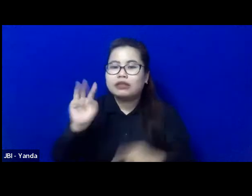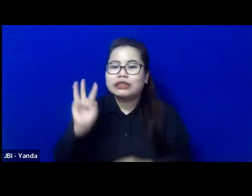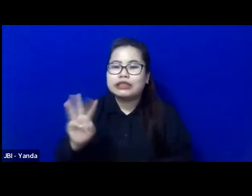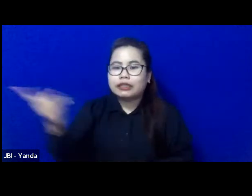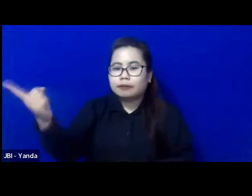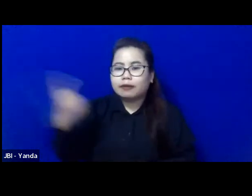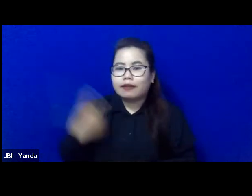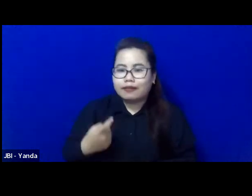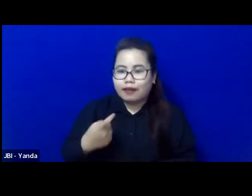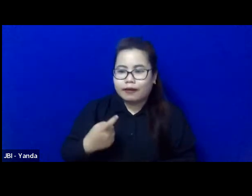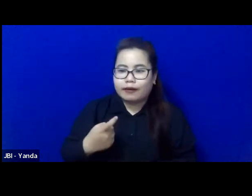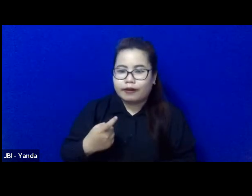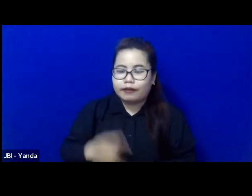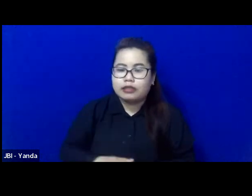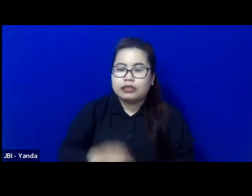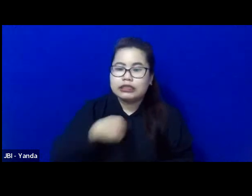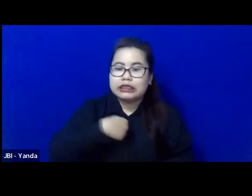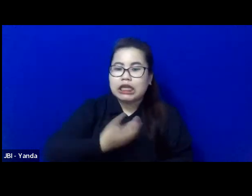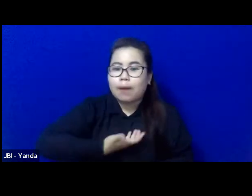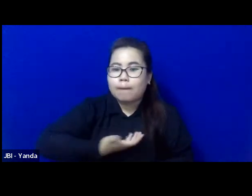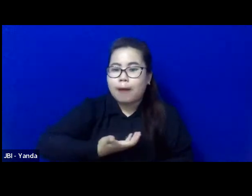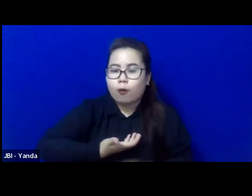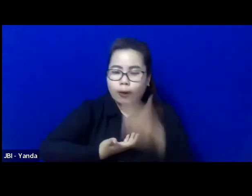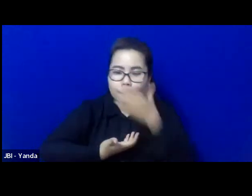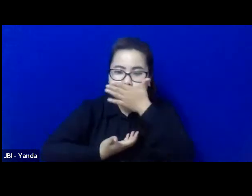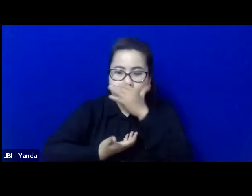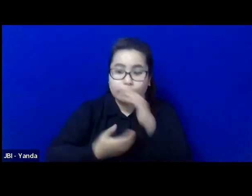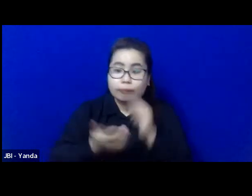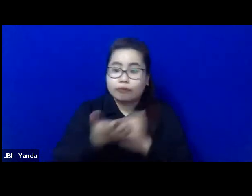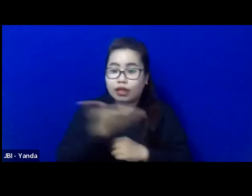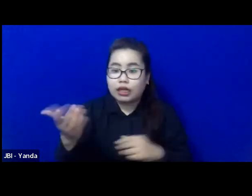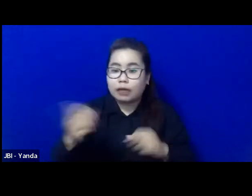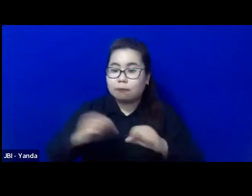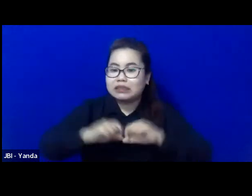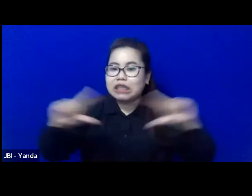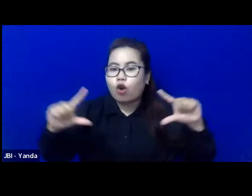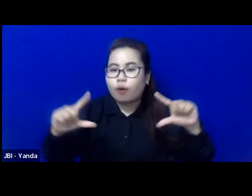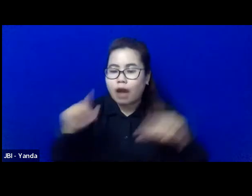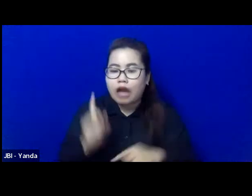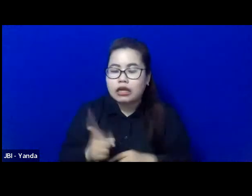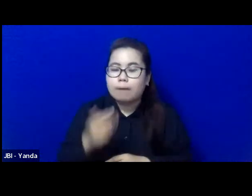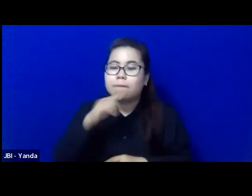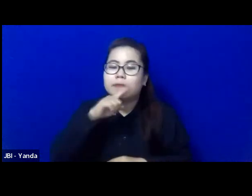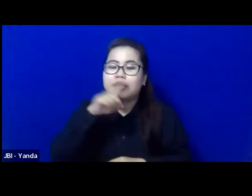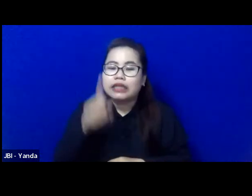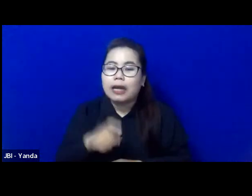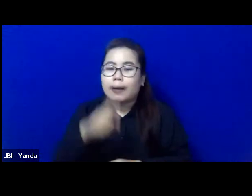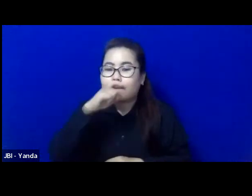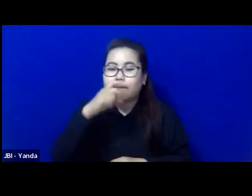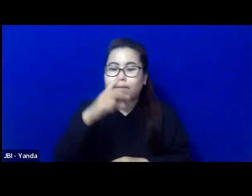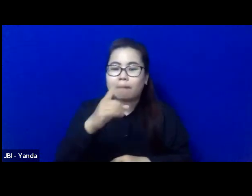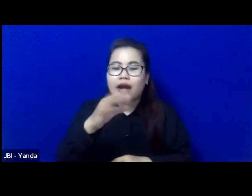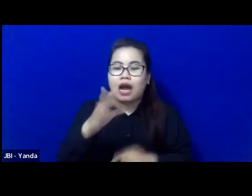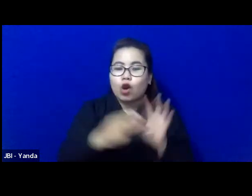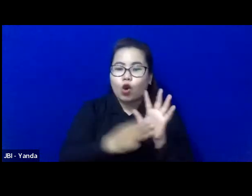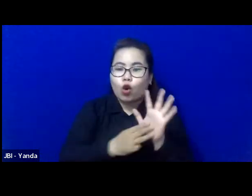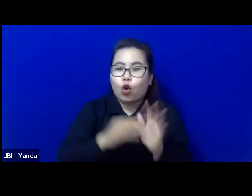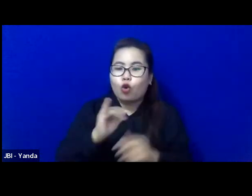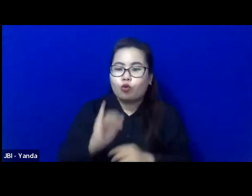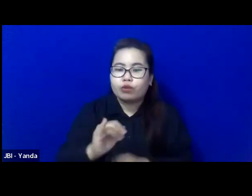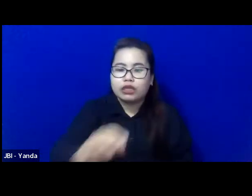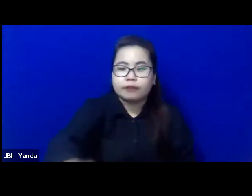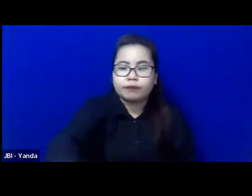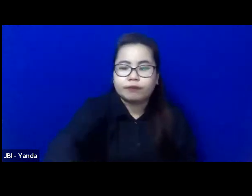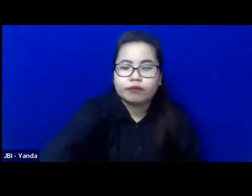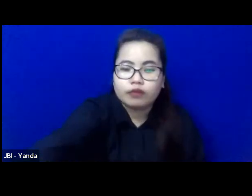a question that comes from Pak Romi. So he's a very important person in Nusa